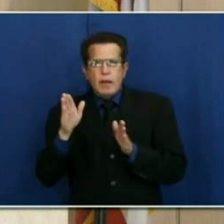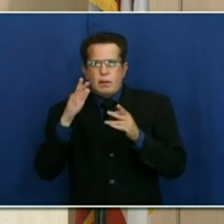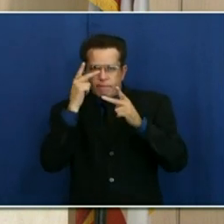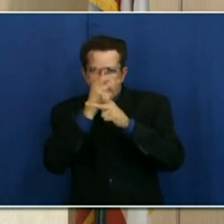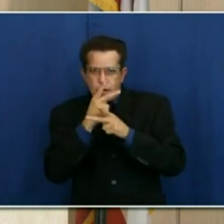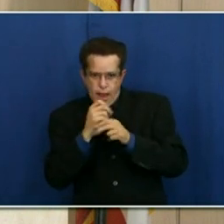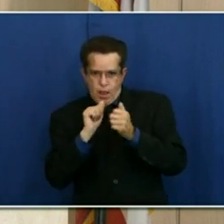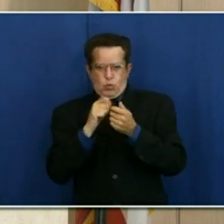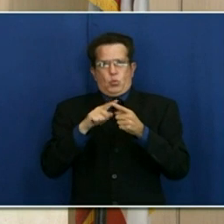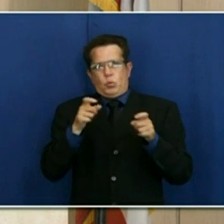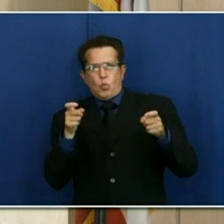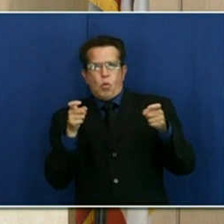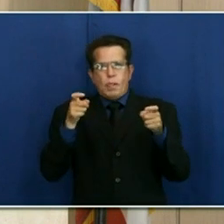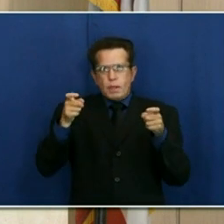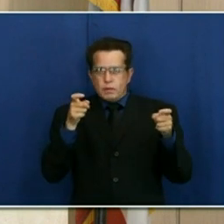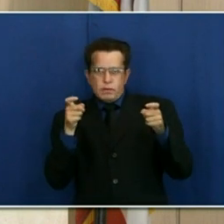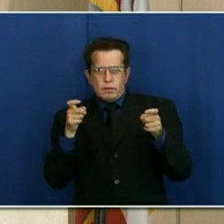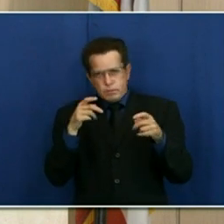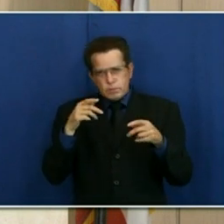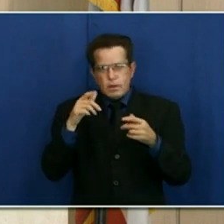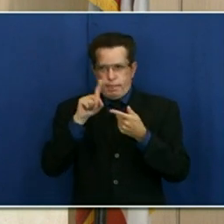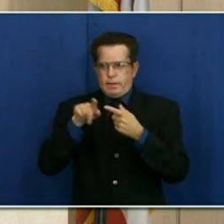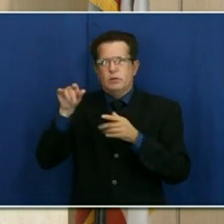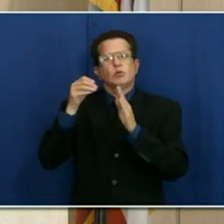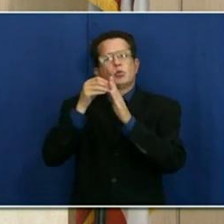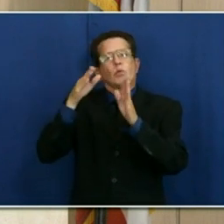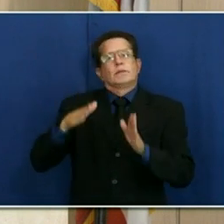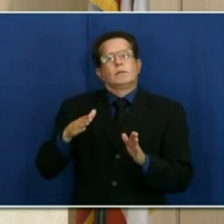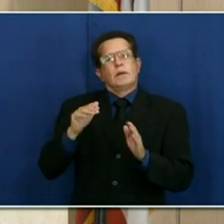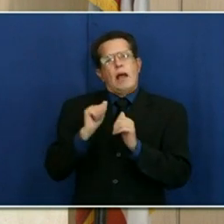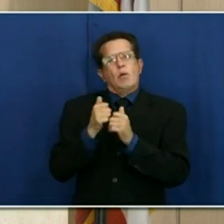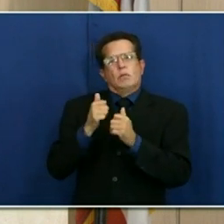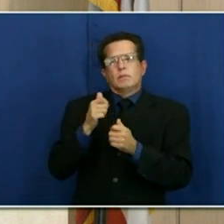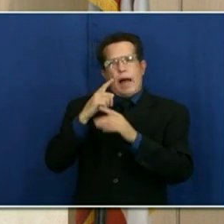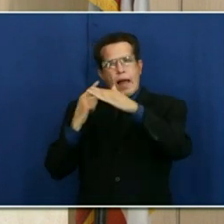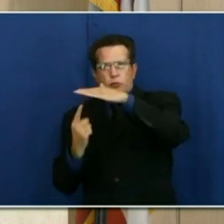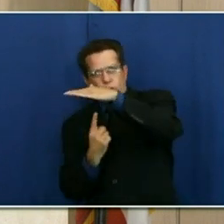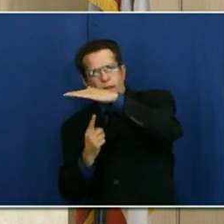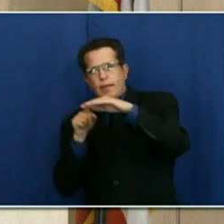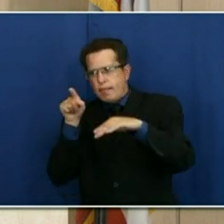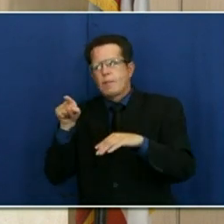any increased numbers of students who need to be quarantined or isolated.